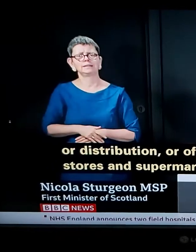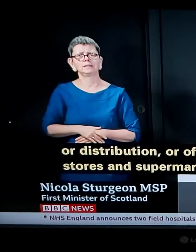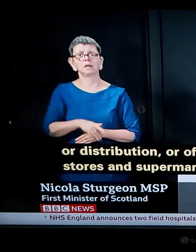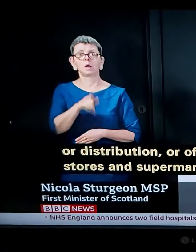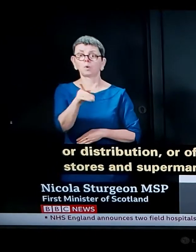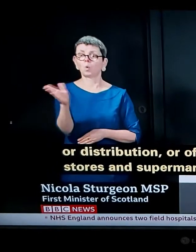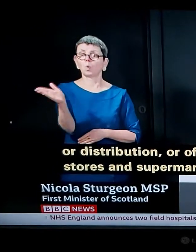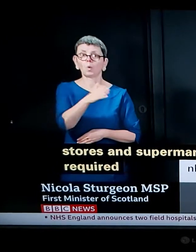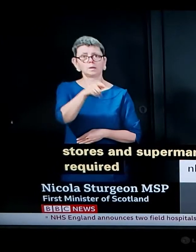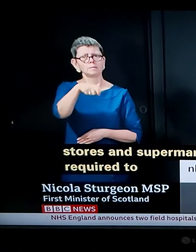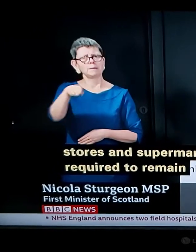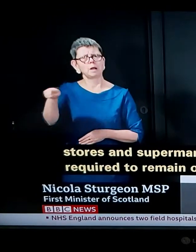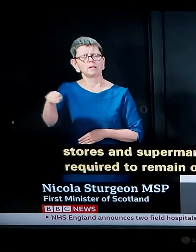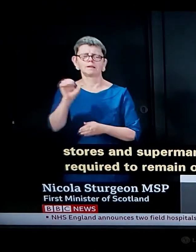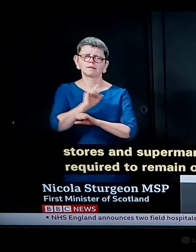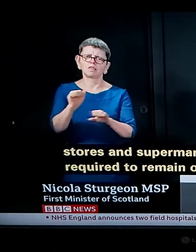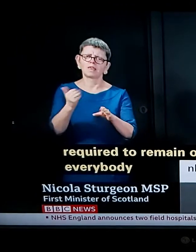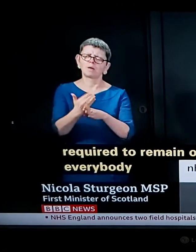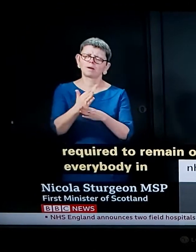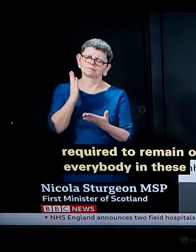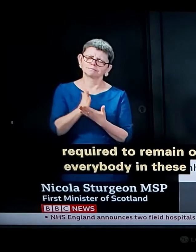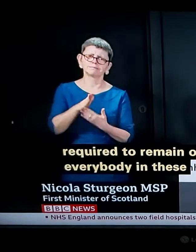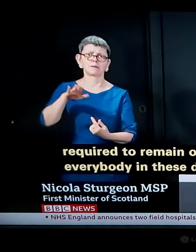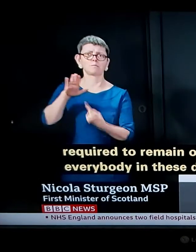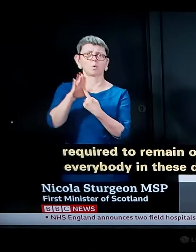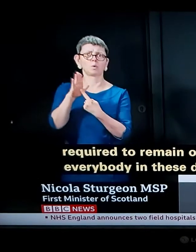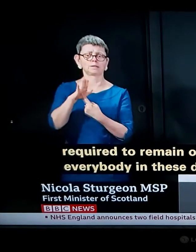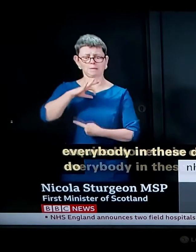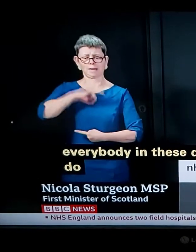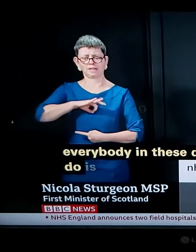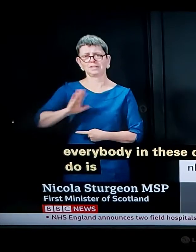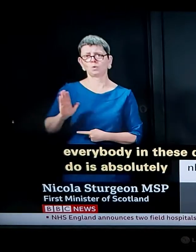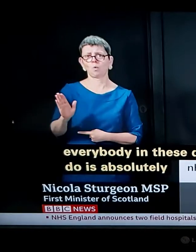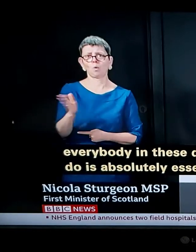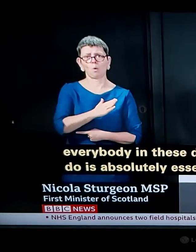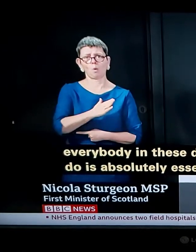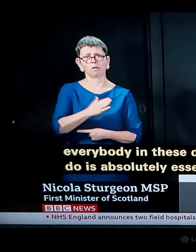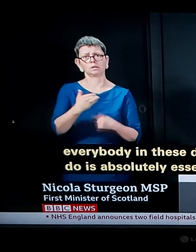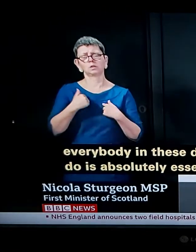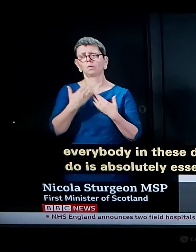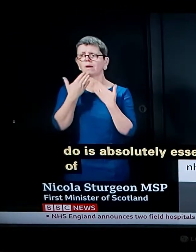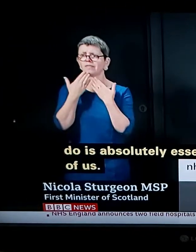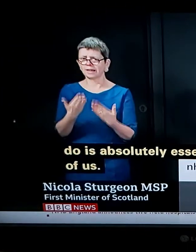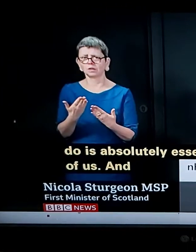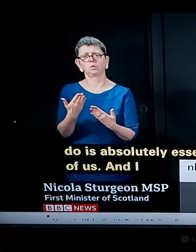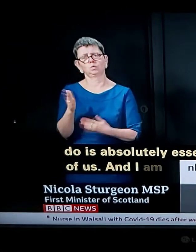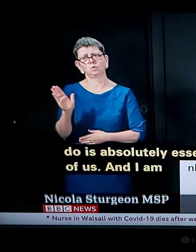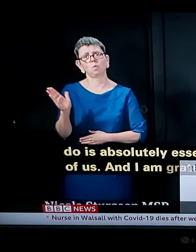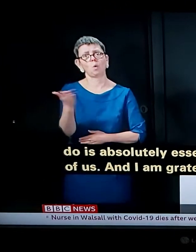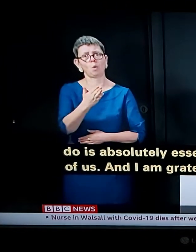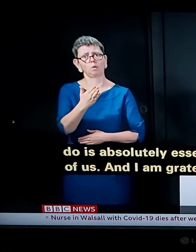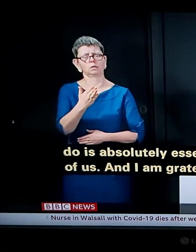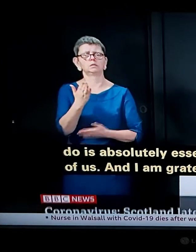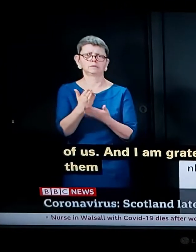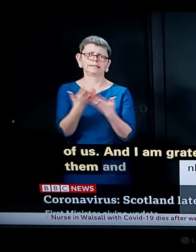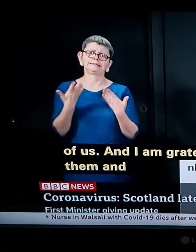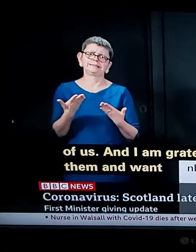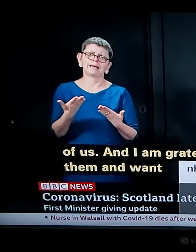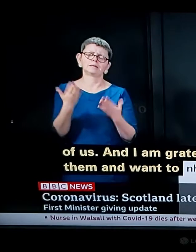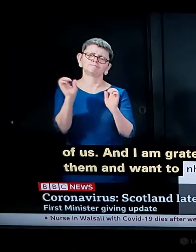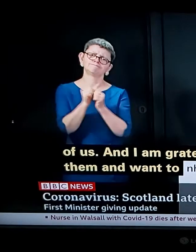different sectors do is absolutely essential for all of us, and I'm grateful to all of them and want to take the opportunity today to say